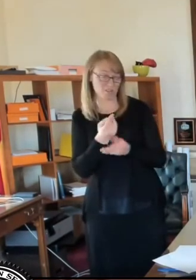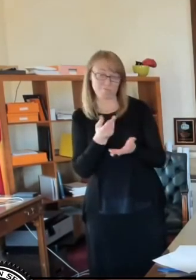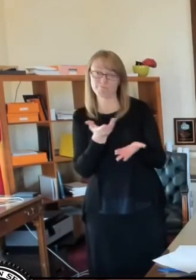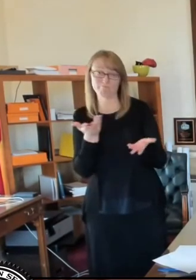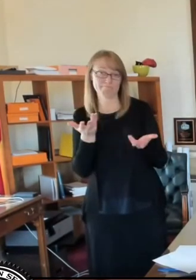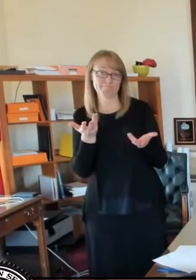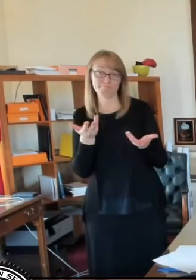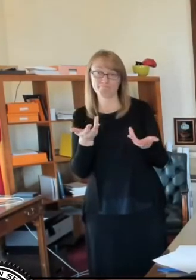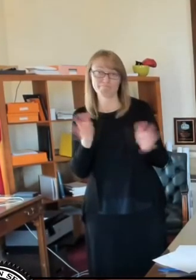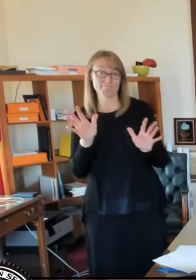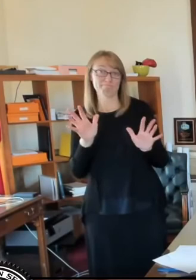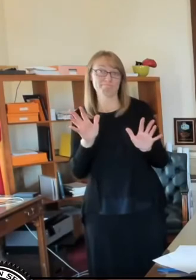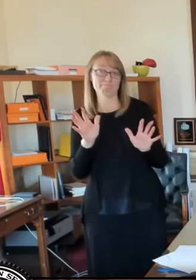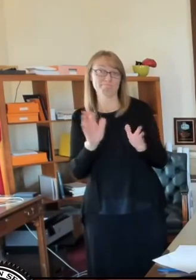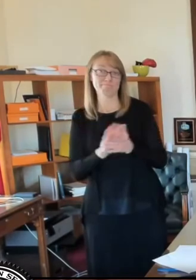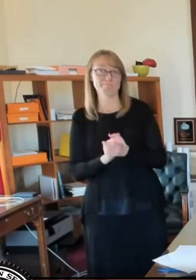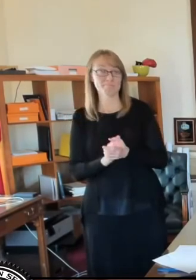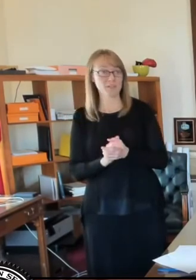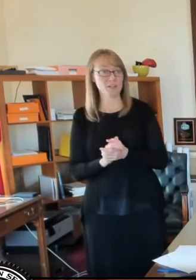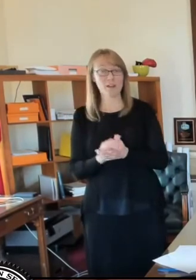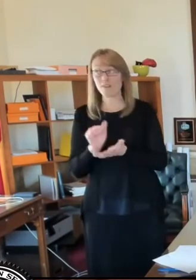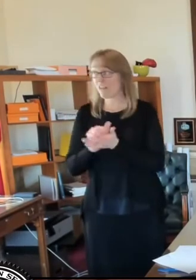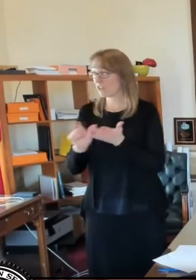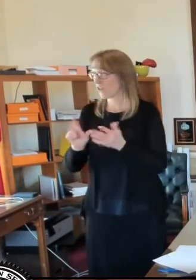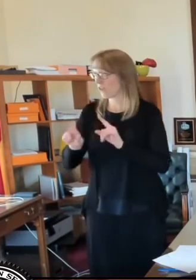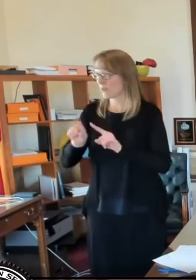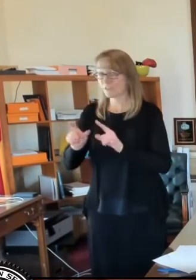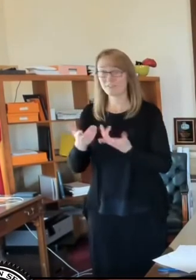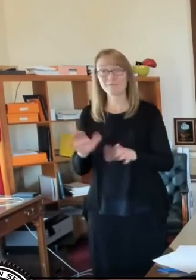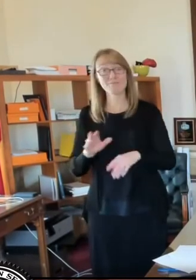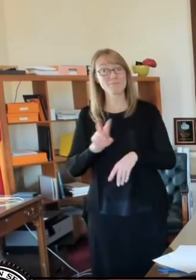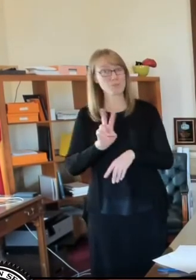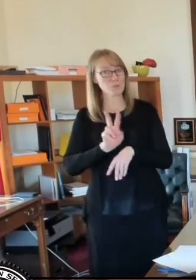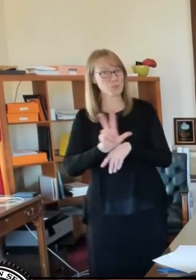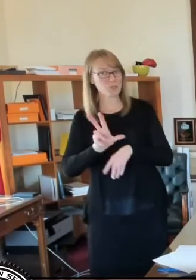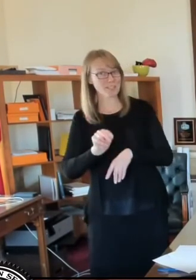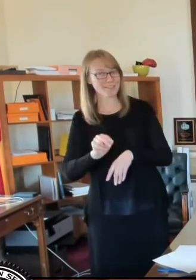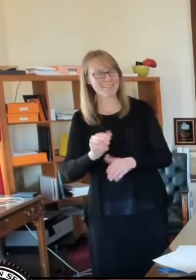That's all. Anybody else? It's 2:30. No, it's 2:30. Thank you all. Appreciate you being here.